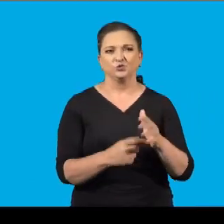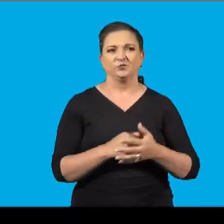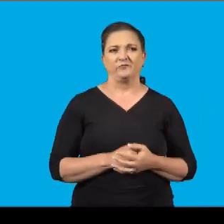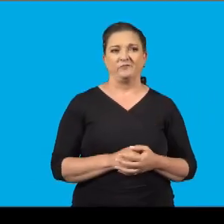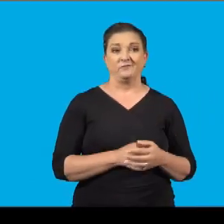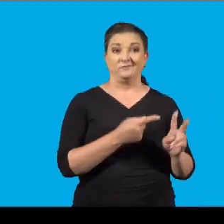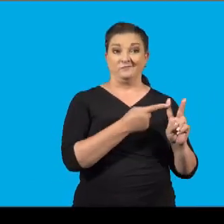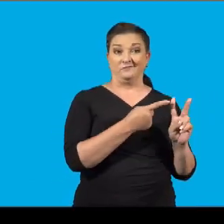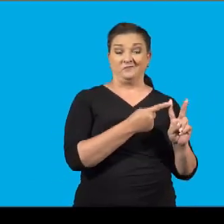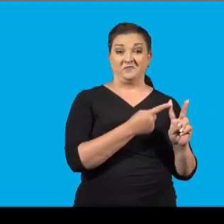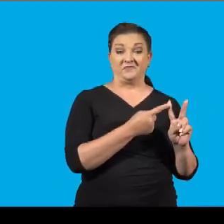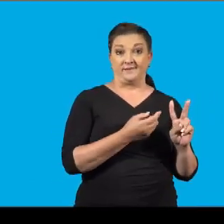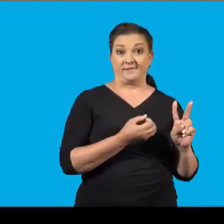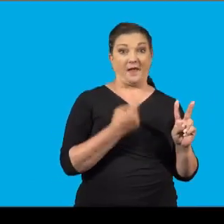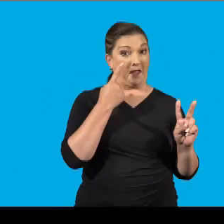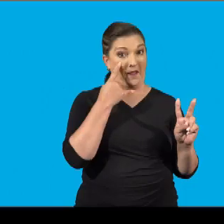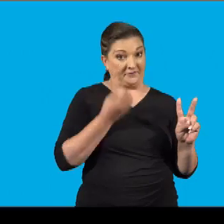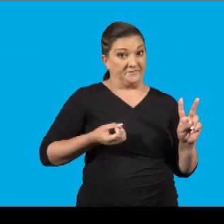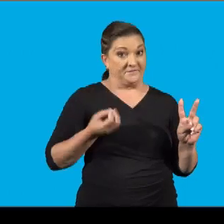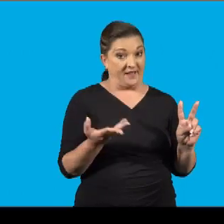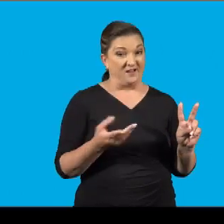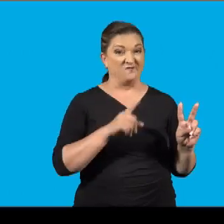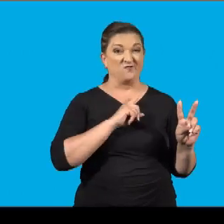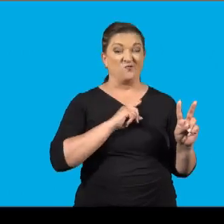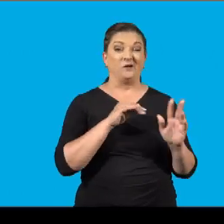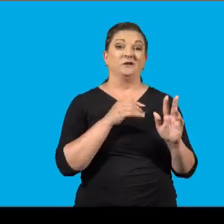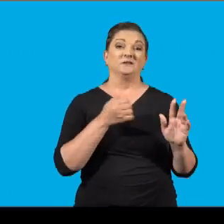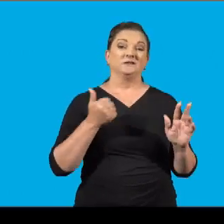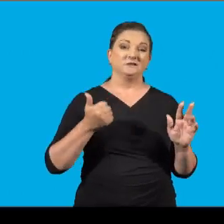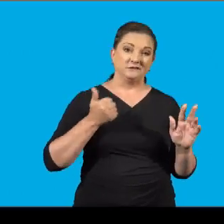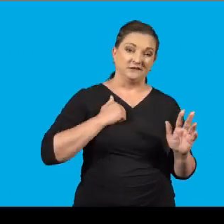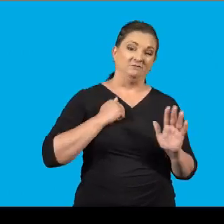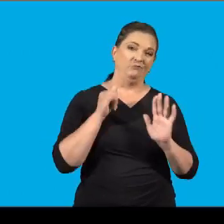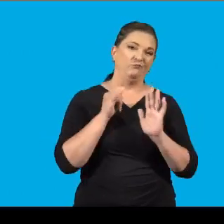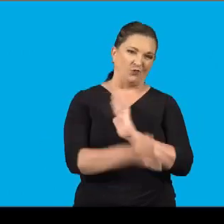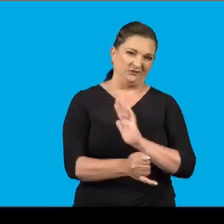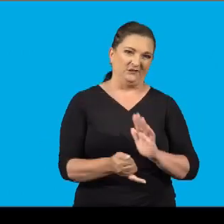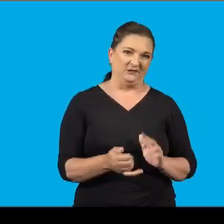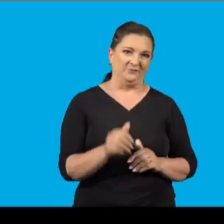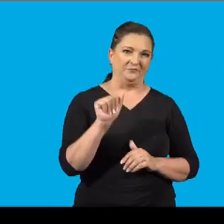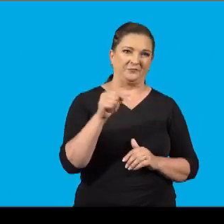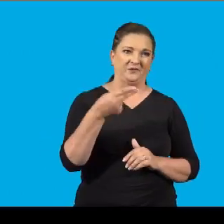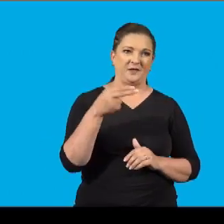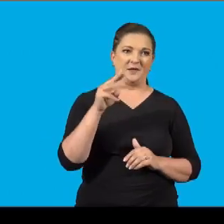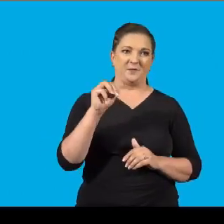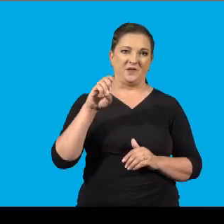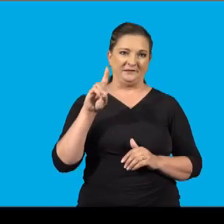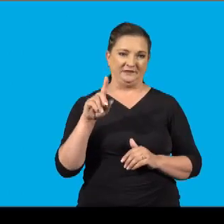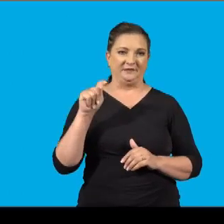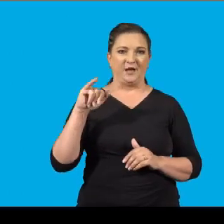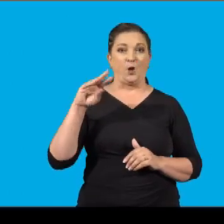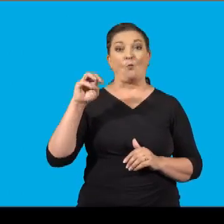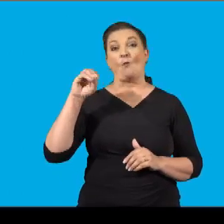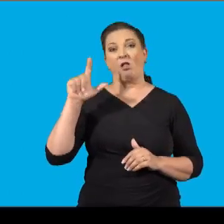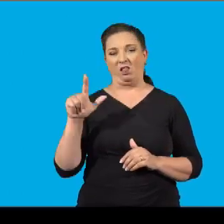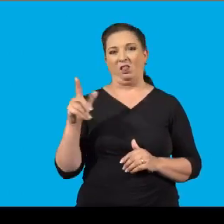Hawa Timol gave evidence at the TRC on the murder of her son Ahmed Timol. Another